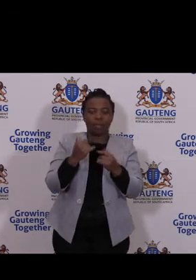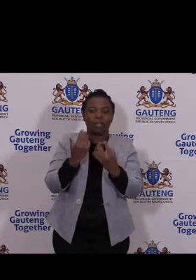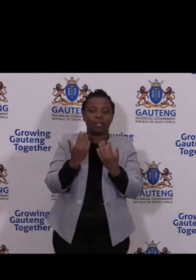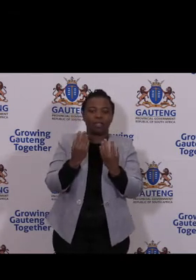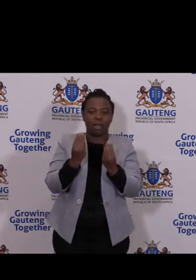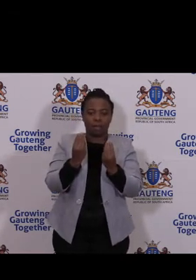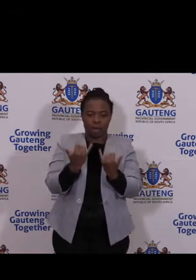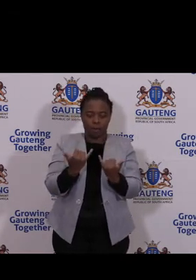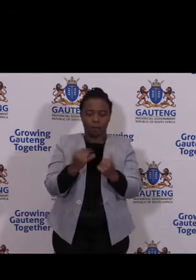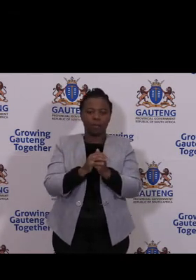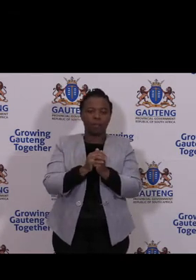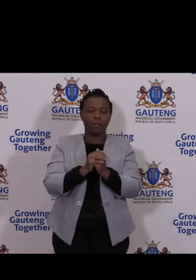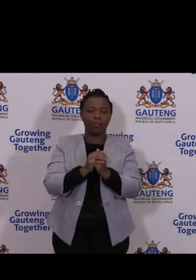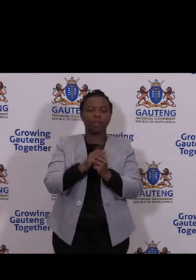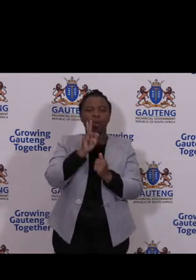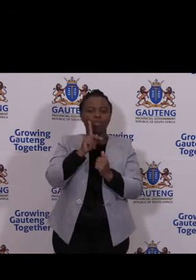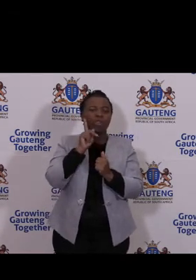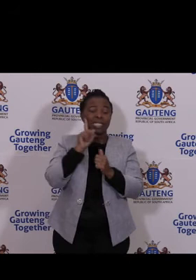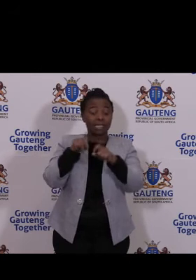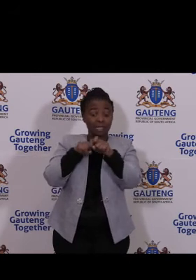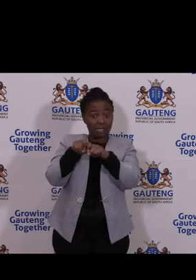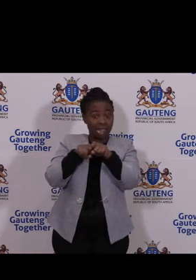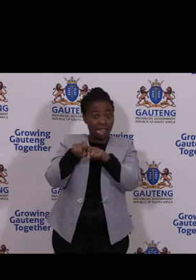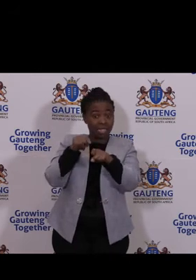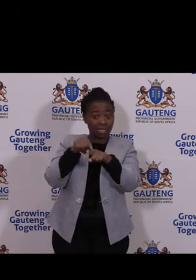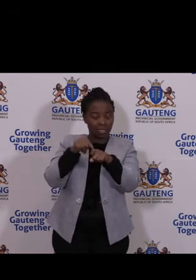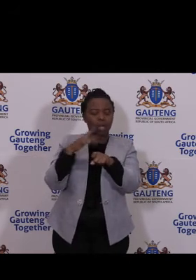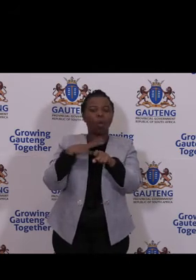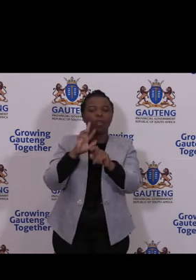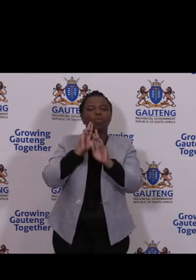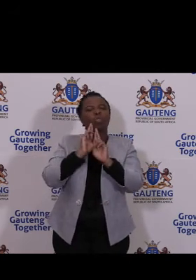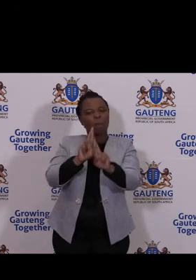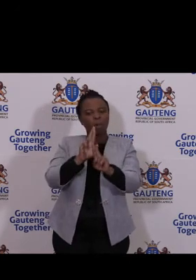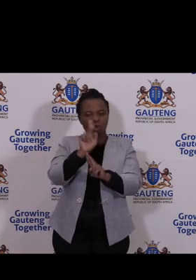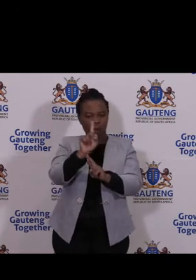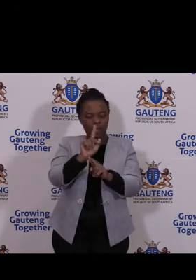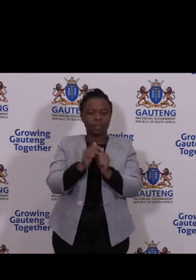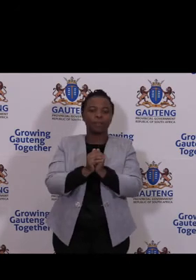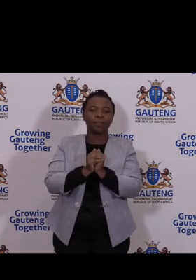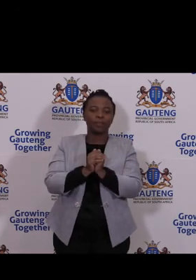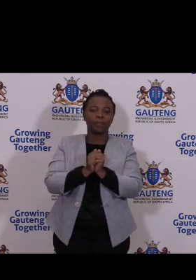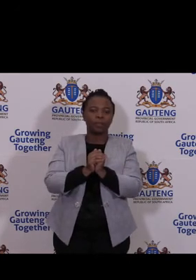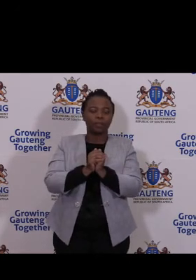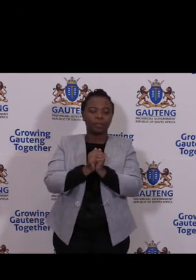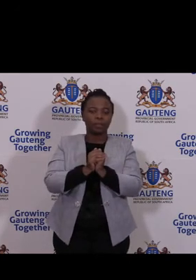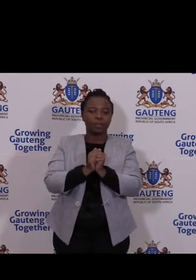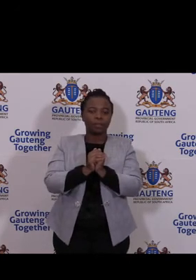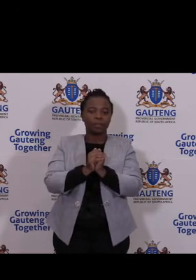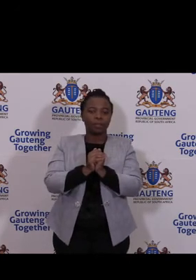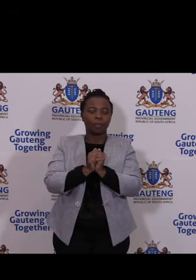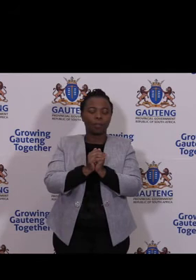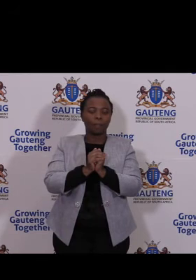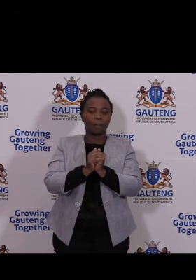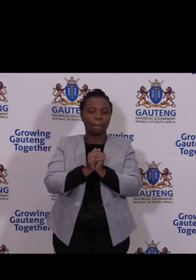Still on the part of the testing, we want to also report that we emphasize the point of us